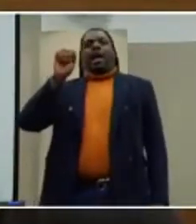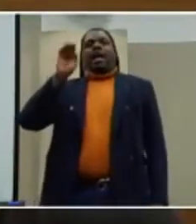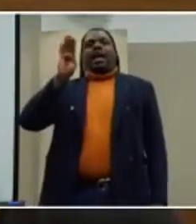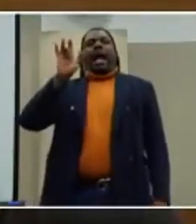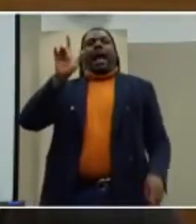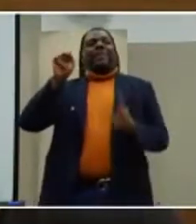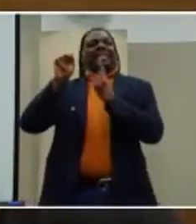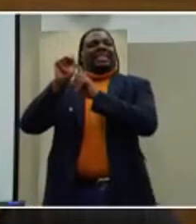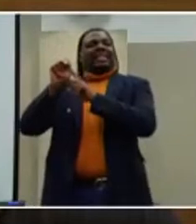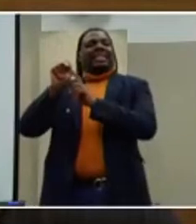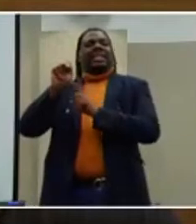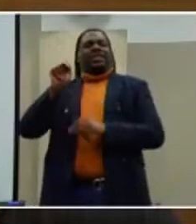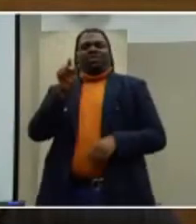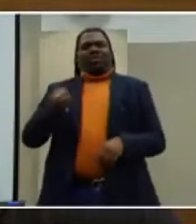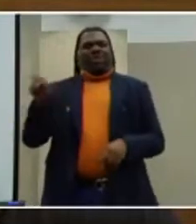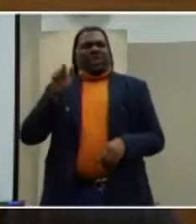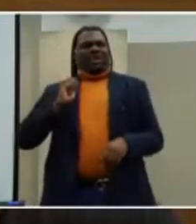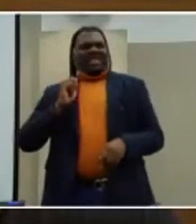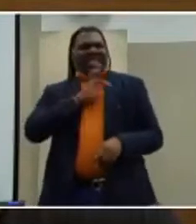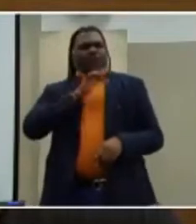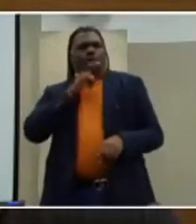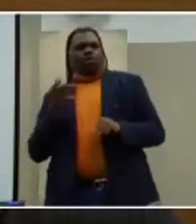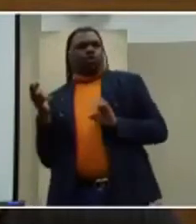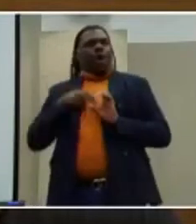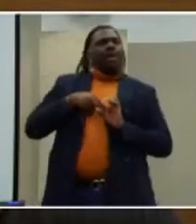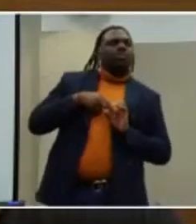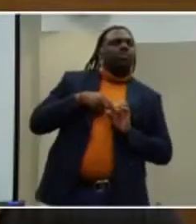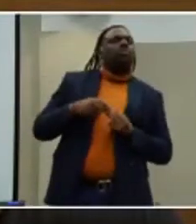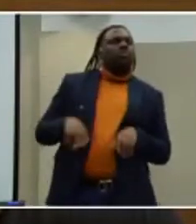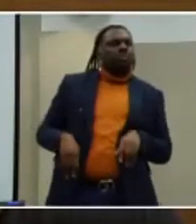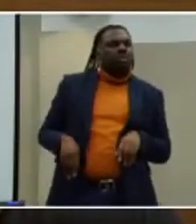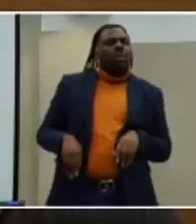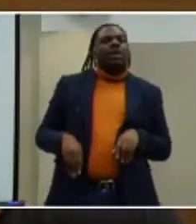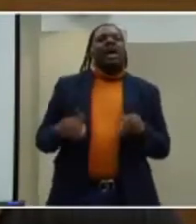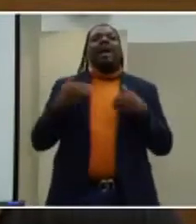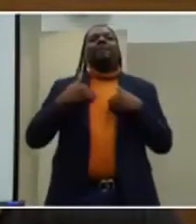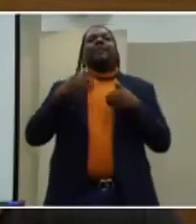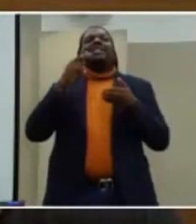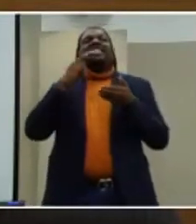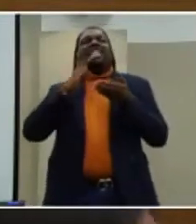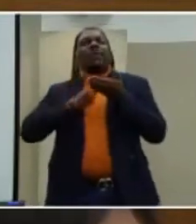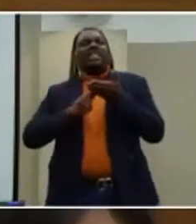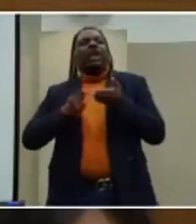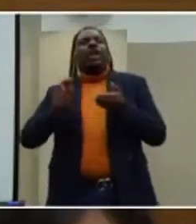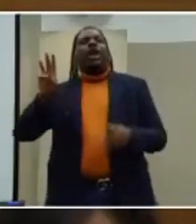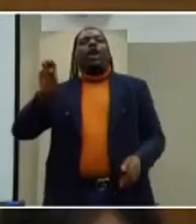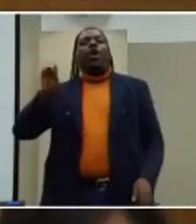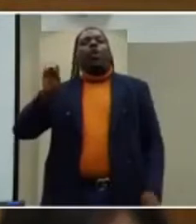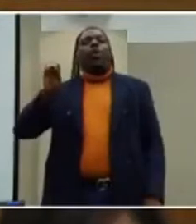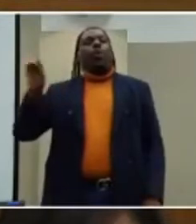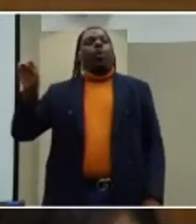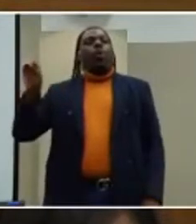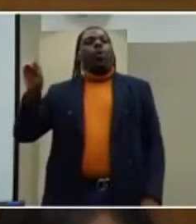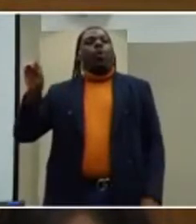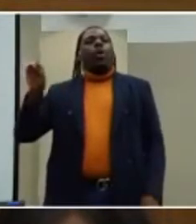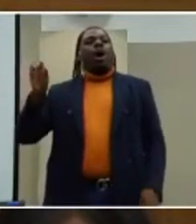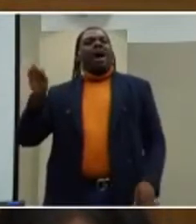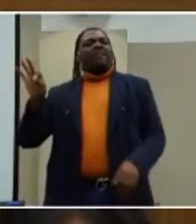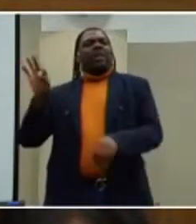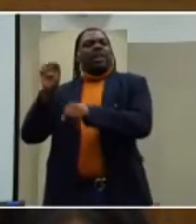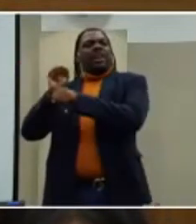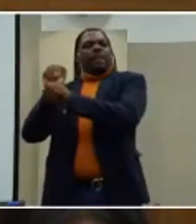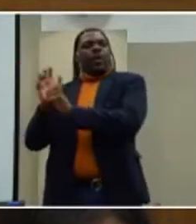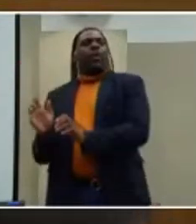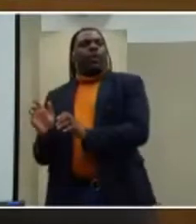here today and their staff that have joined us. We have Secretary Wu from the Department of Labor, and we